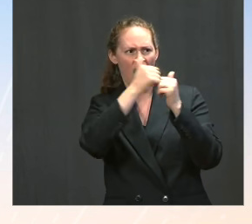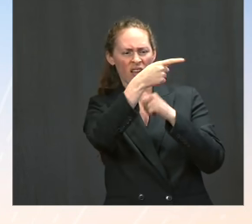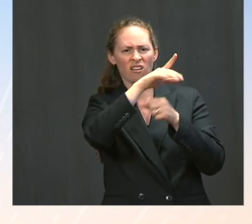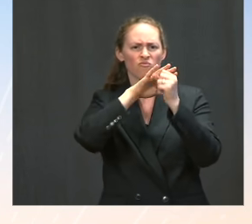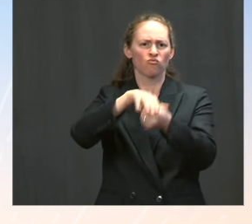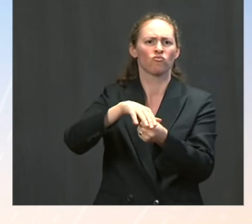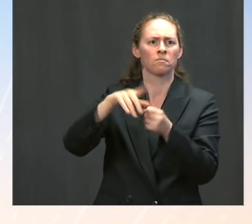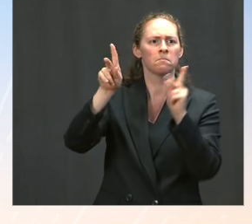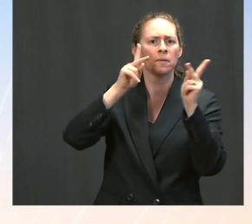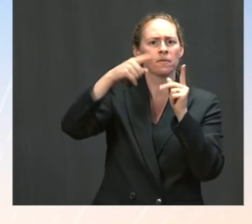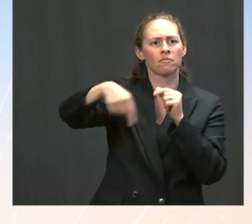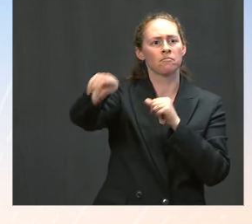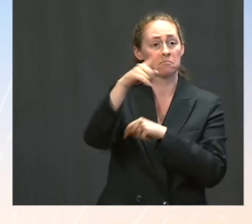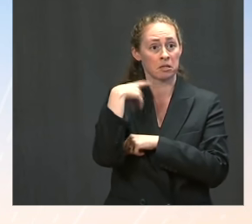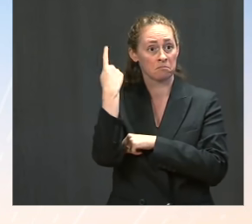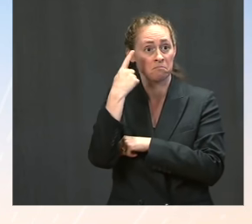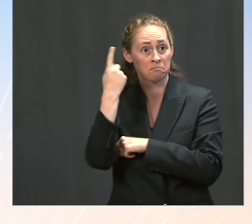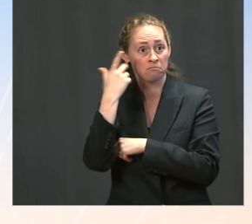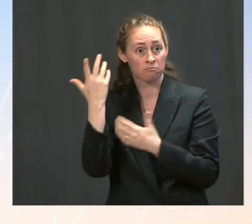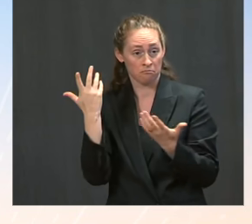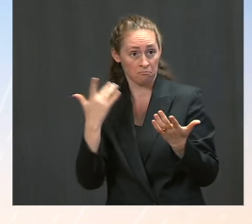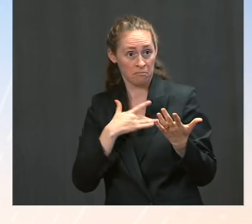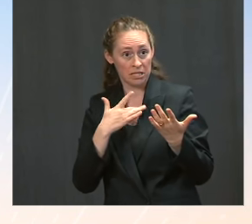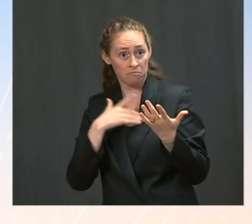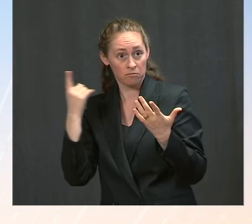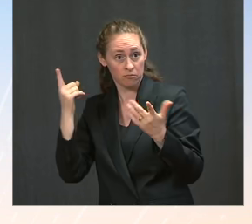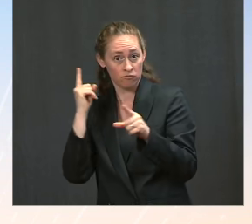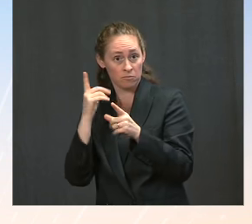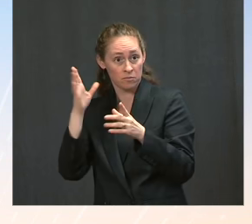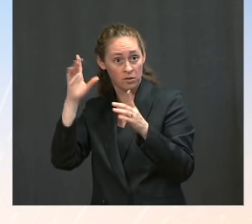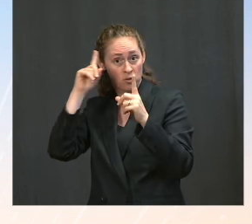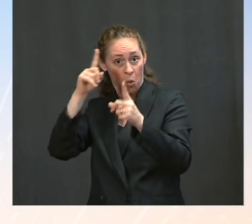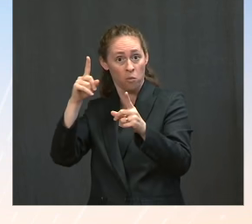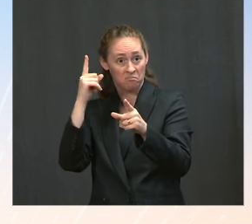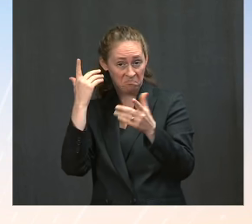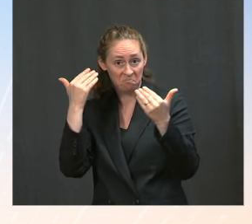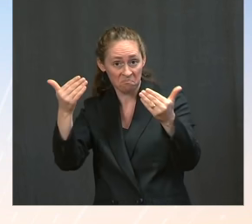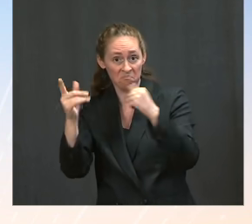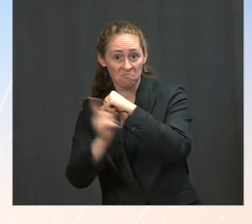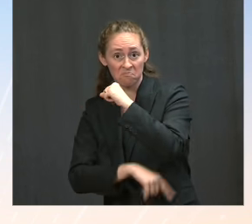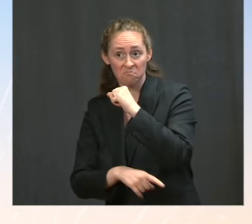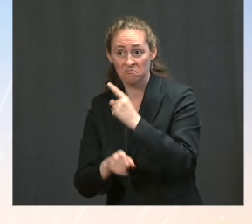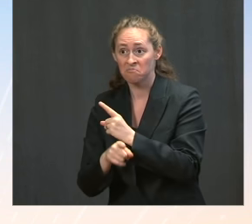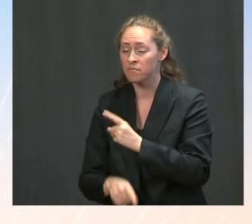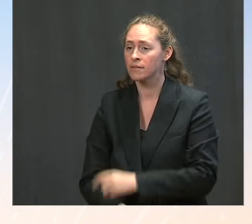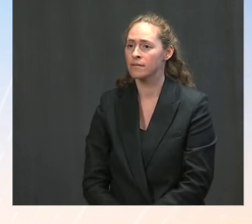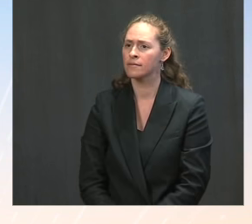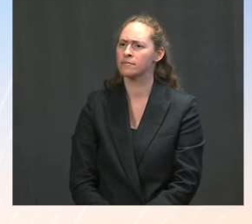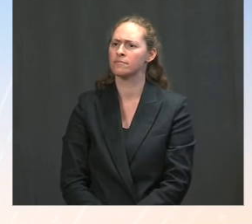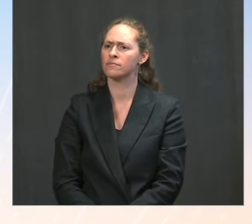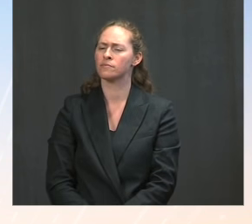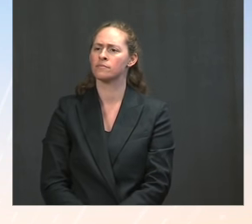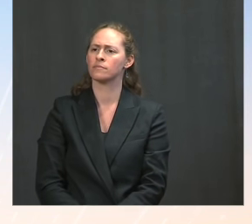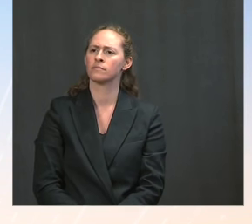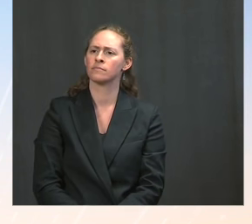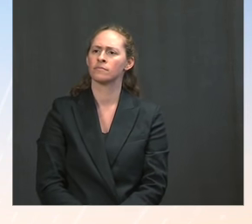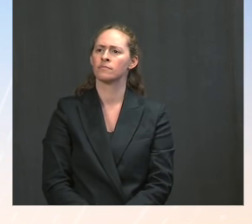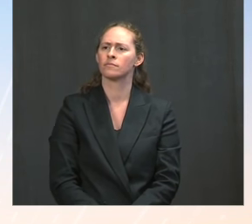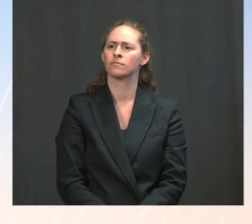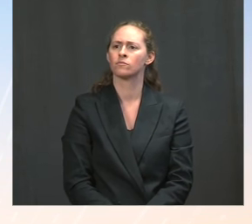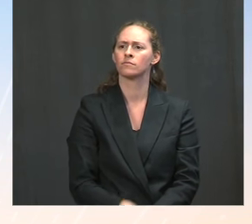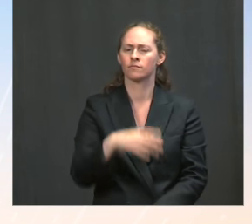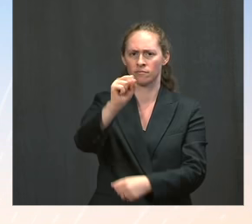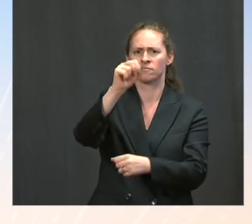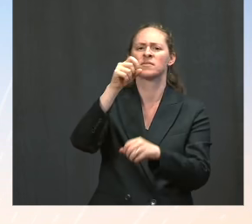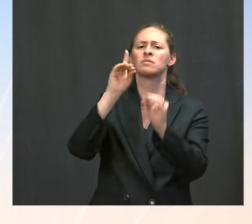with regard to those sanctions? Sure. Well, I can confirm for all of you that there will be more from the Department of Treasury and the Department of State later this